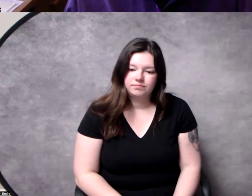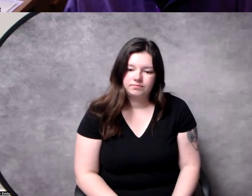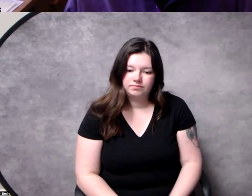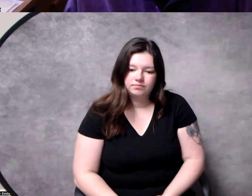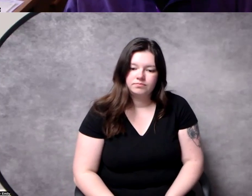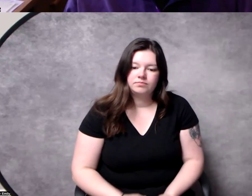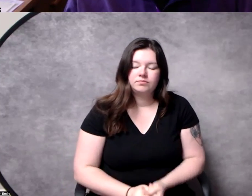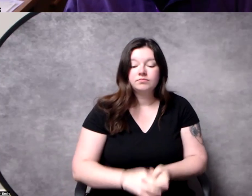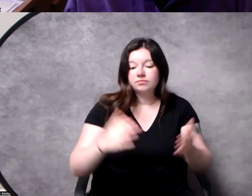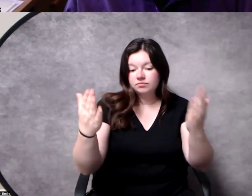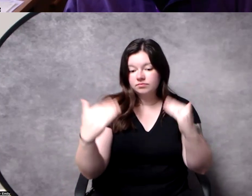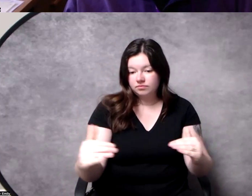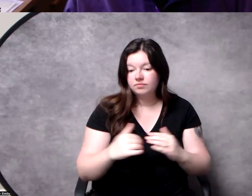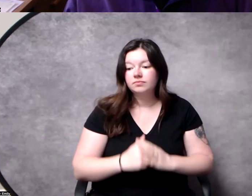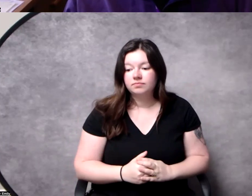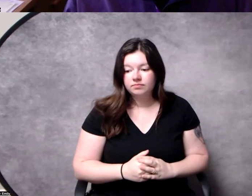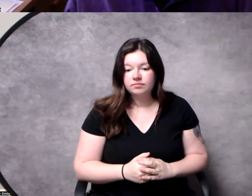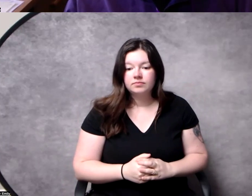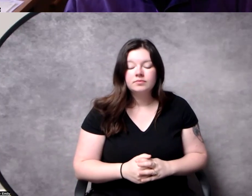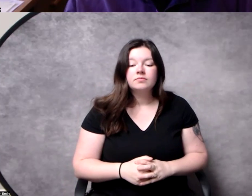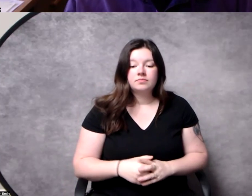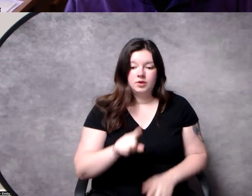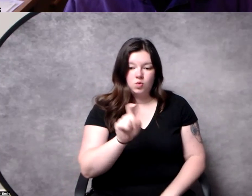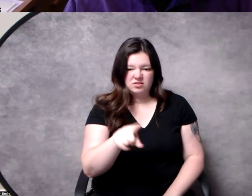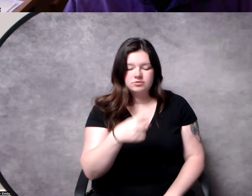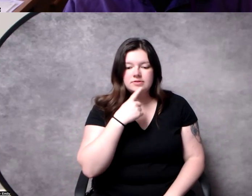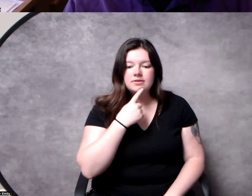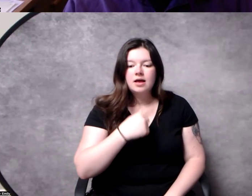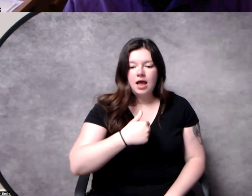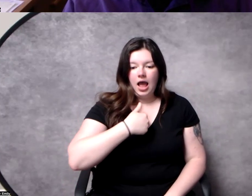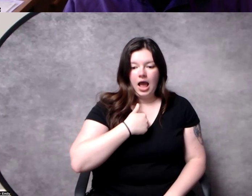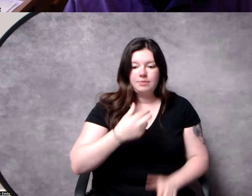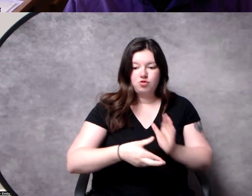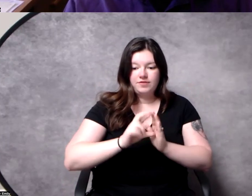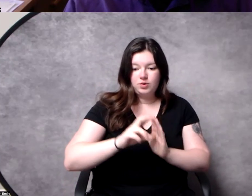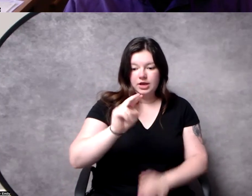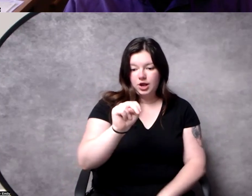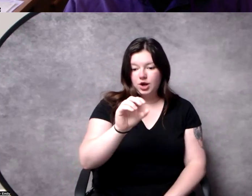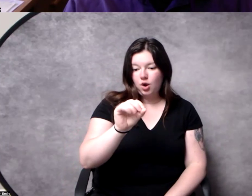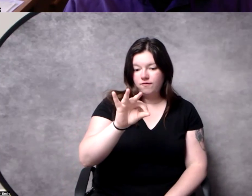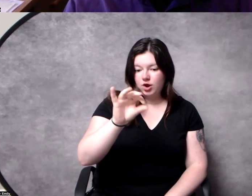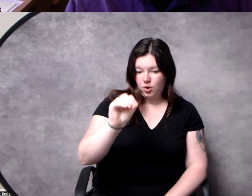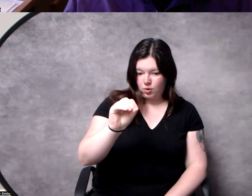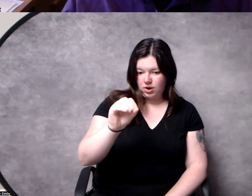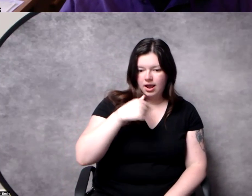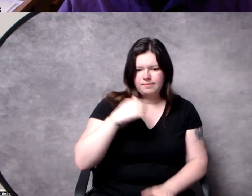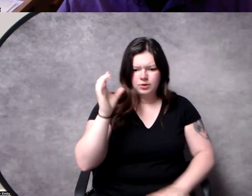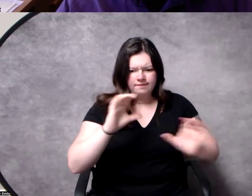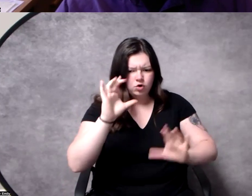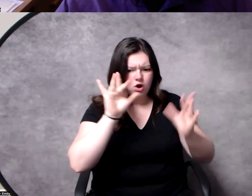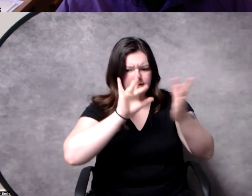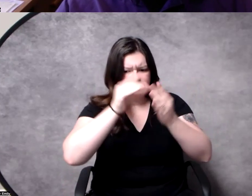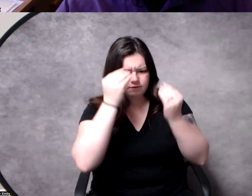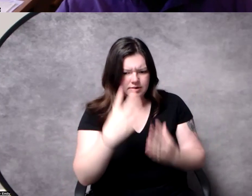Next question says, I am reviewing a NOFO and am looking for contact information for a program officer. Will